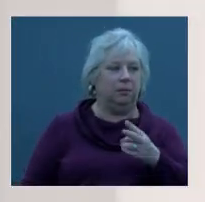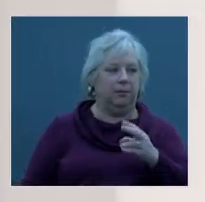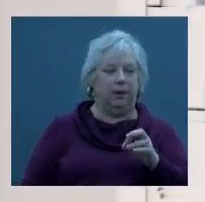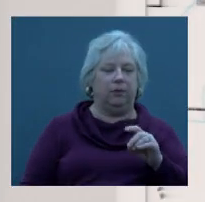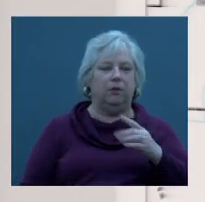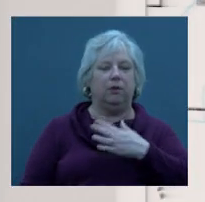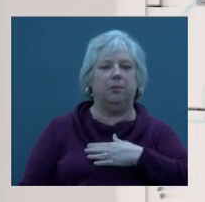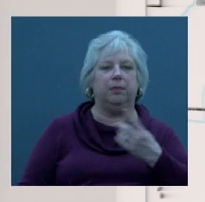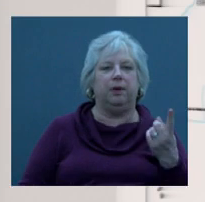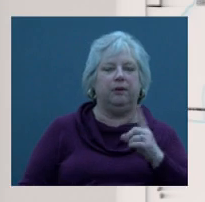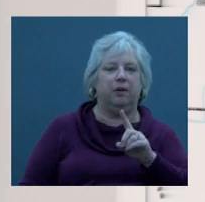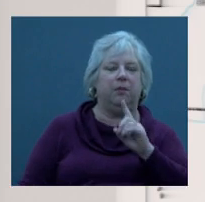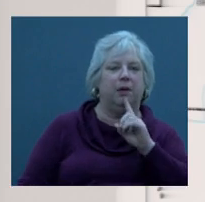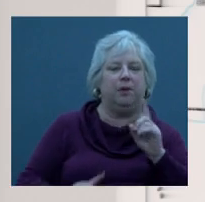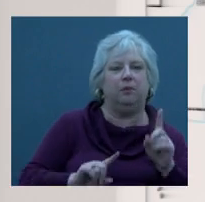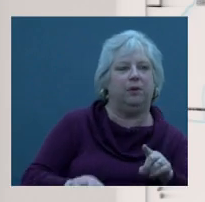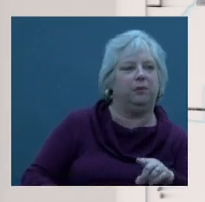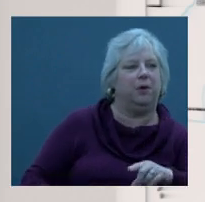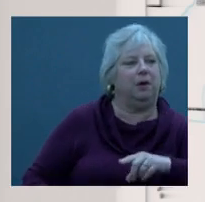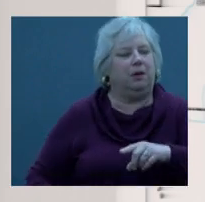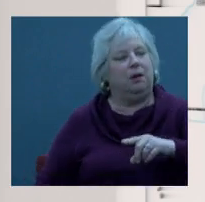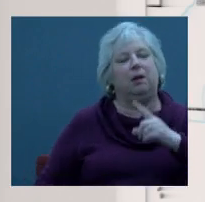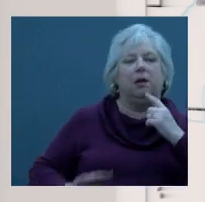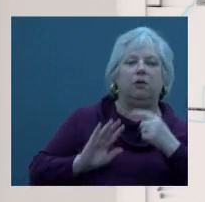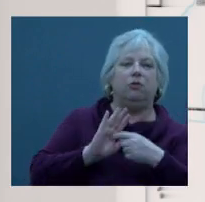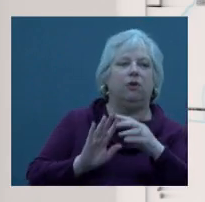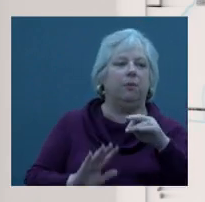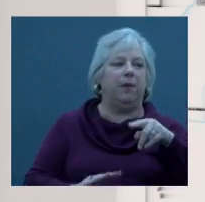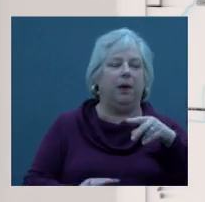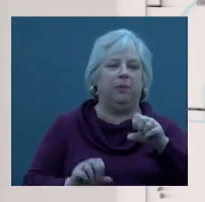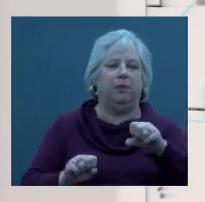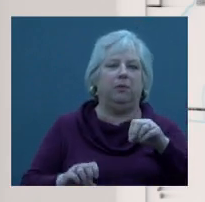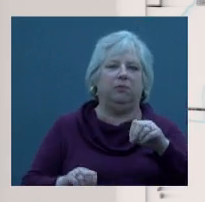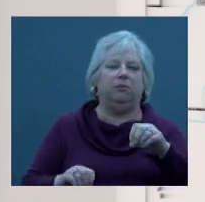pull up the map of that so that they can kind of see some of the layout.